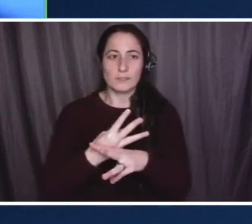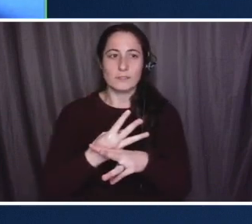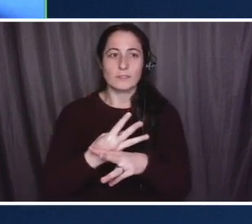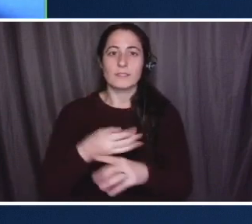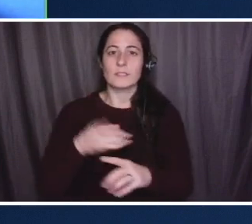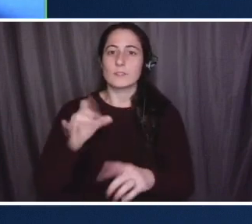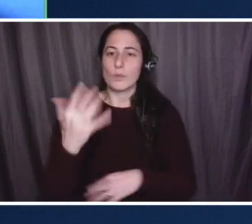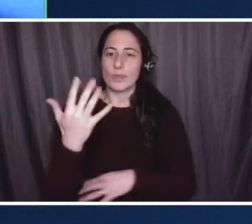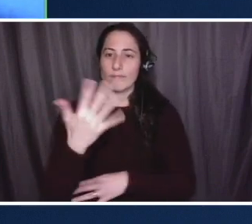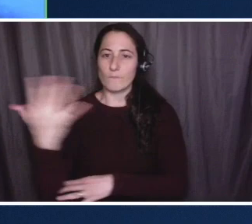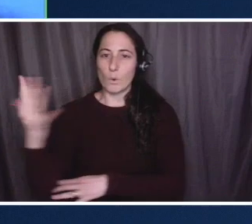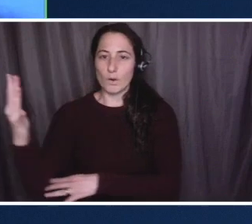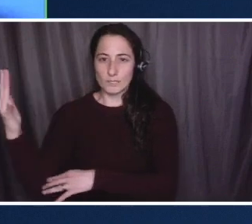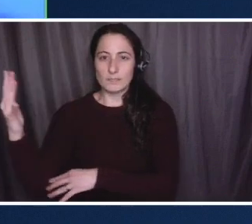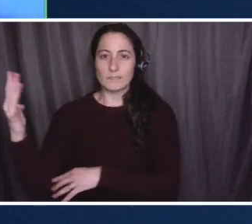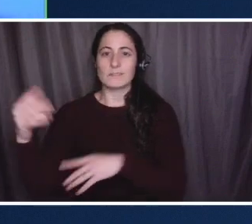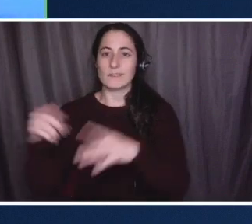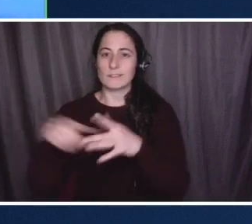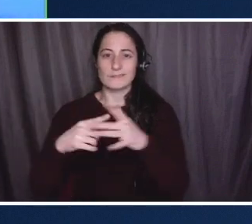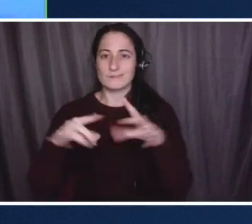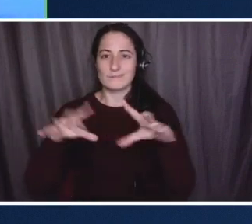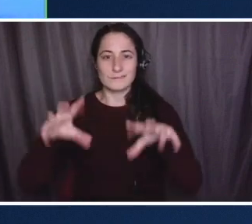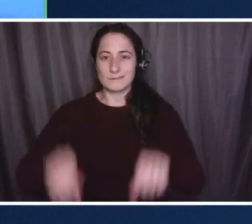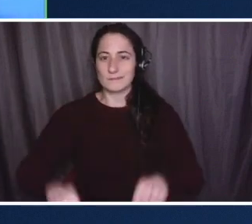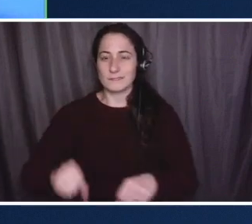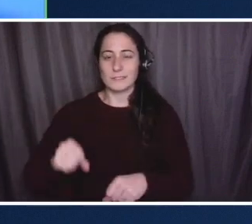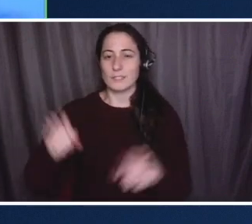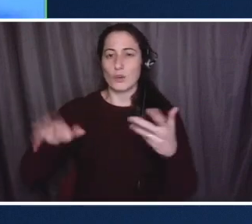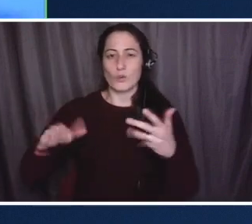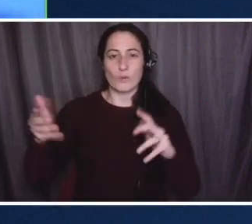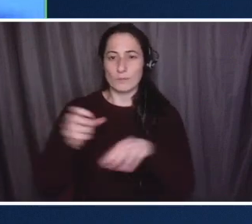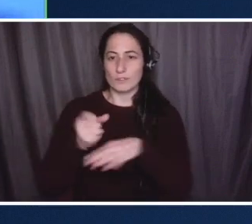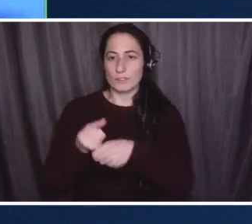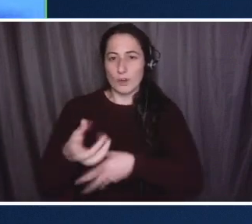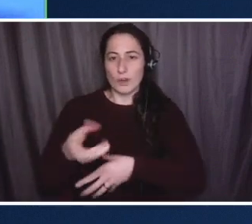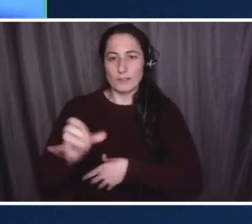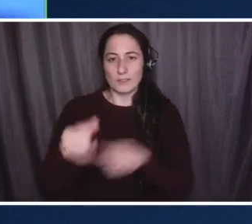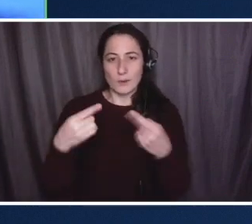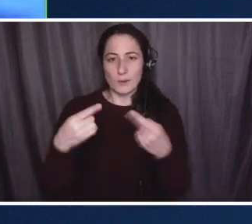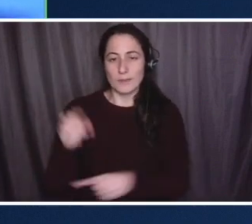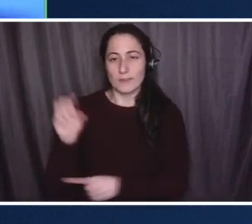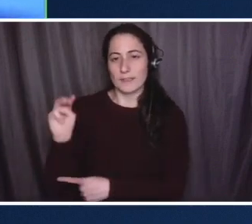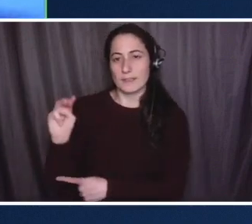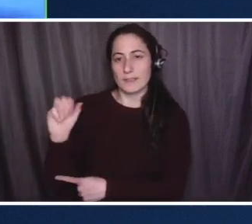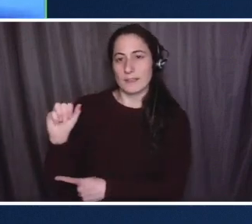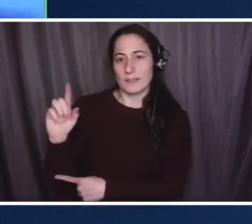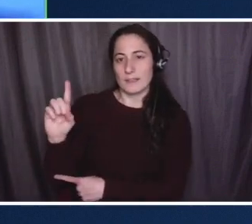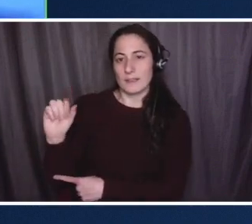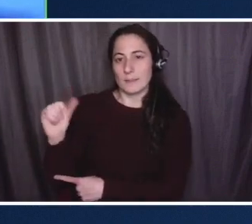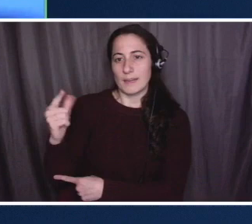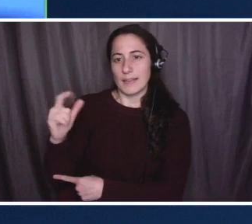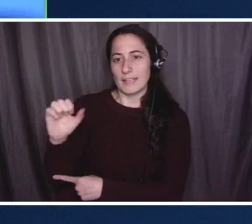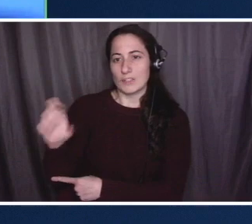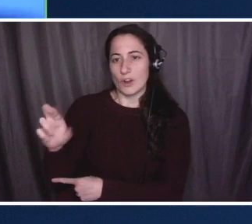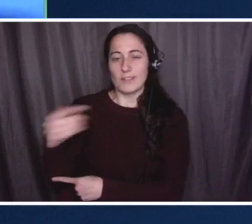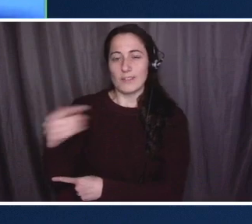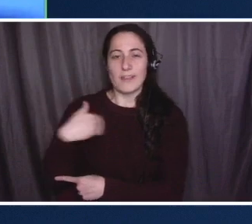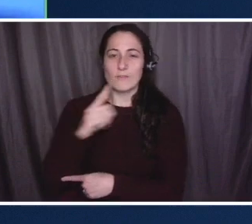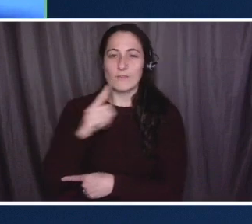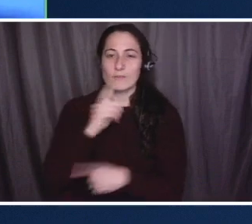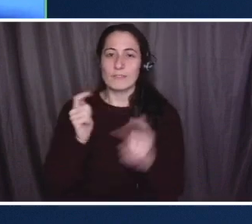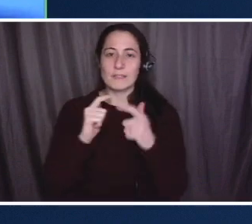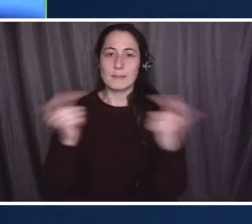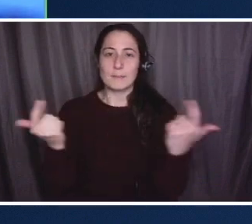disappearing, it's fueled by corruption. In Madagascar, there is a huge wildlife trafficking, turtles flown to